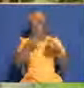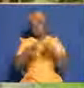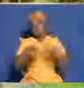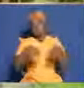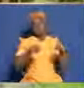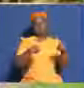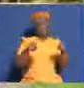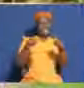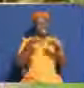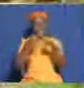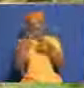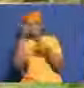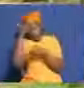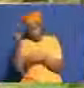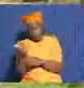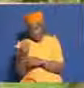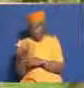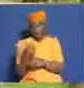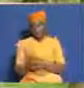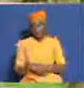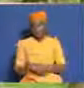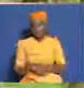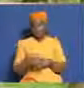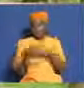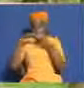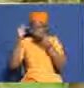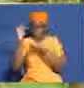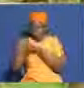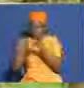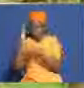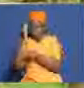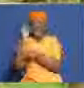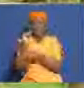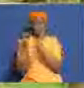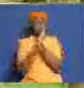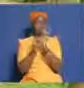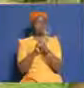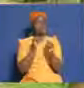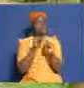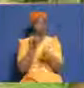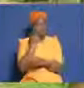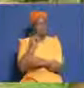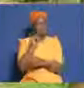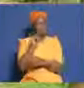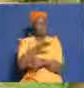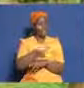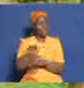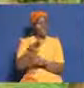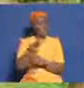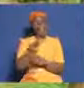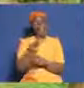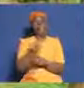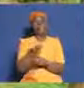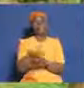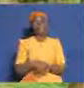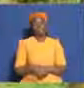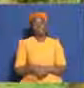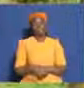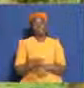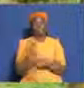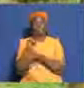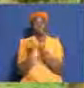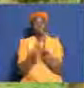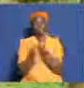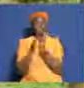barabara asahau masomo. Hiyo ndio shida ambayo ninaona area hii iko site. Hata